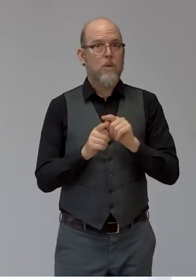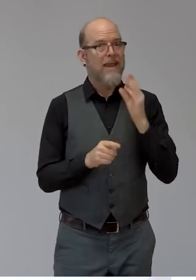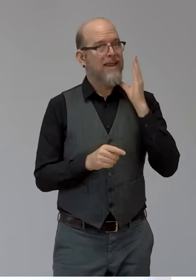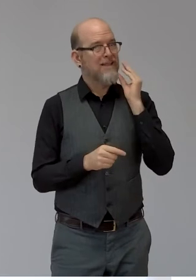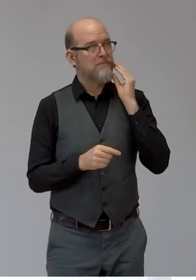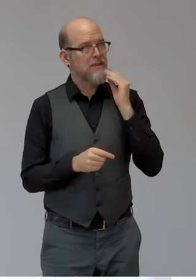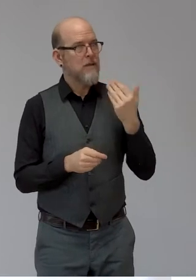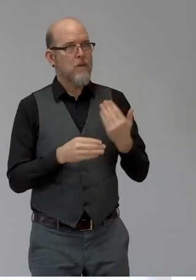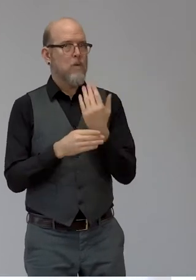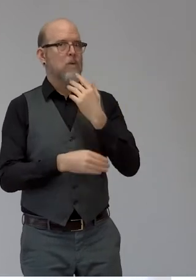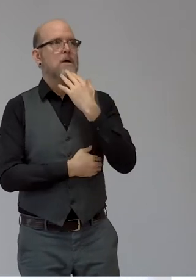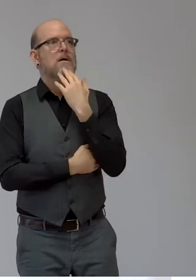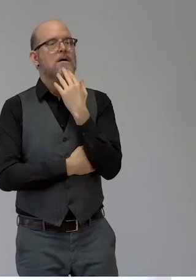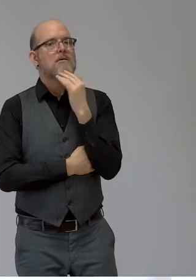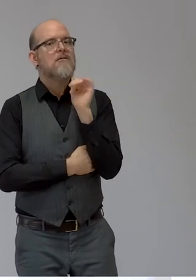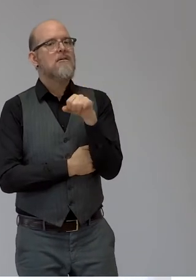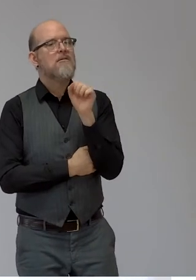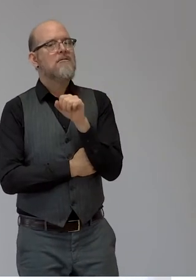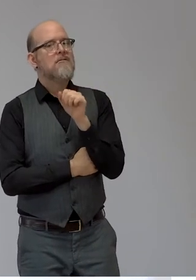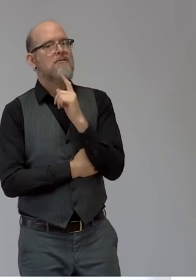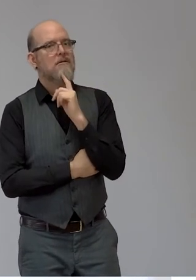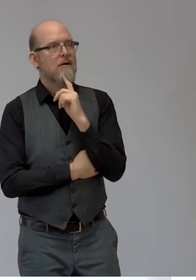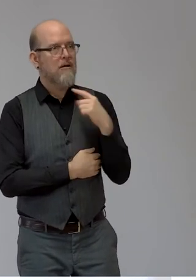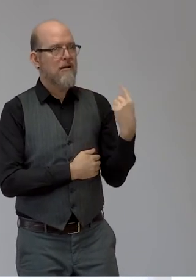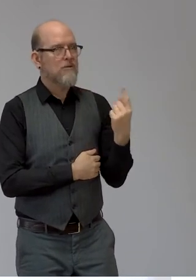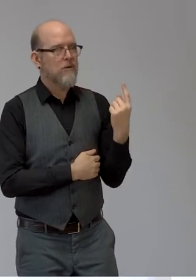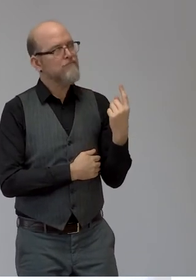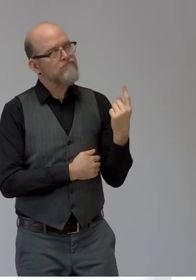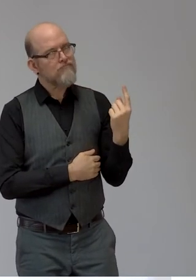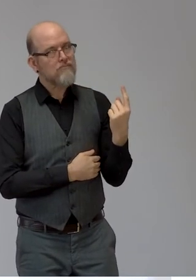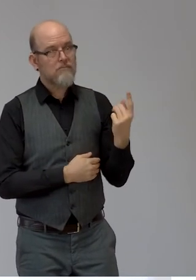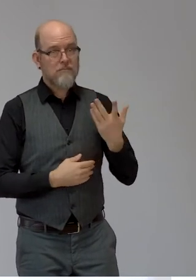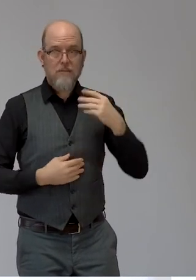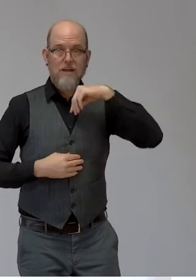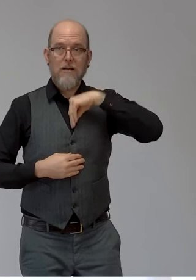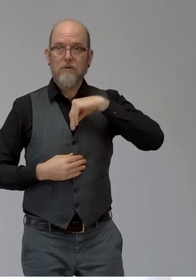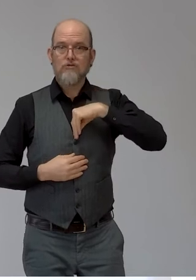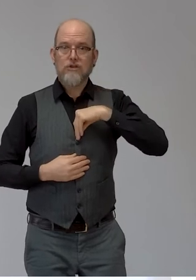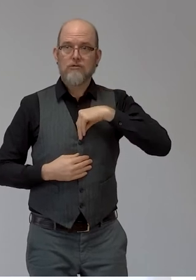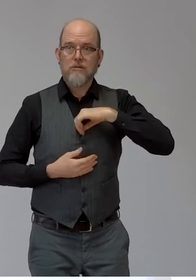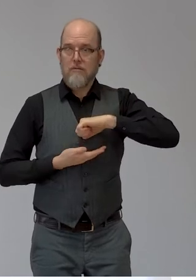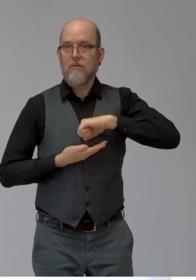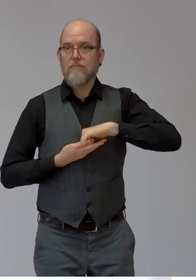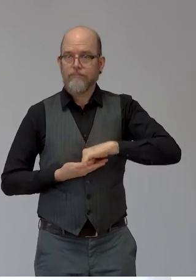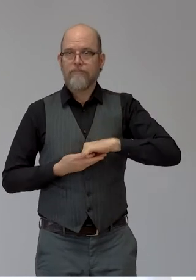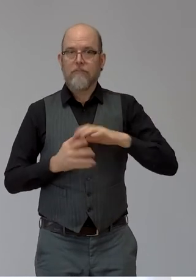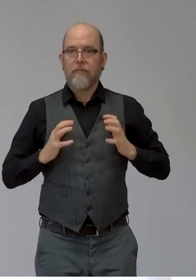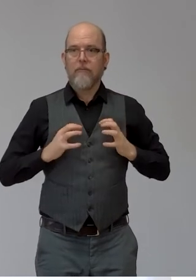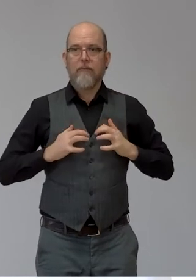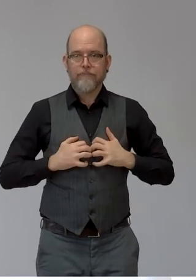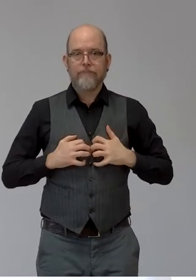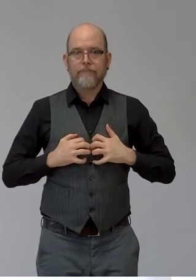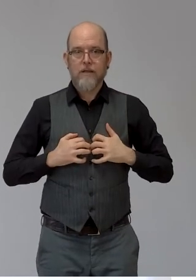all experienced isolation and mental health and needs for job and insecurity. So I think this has